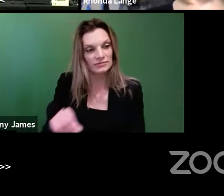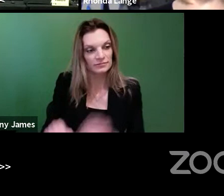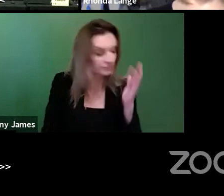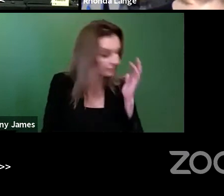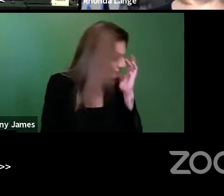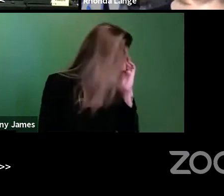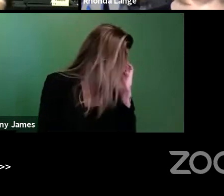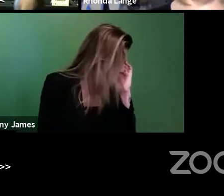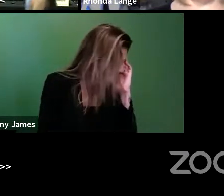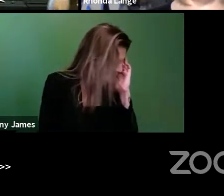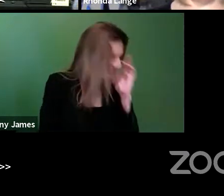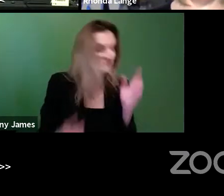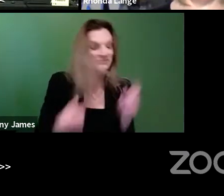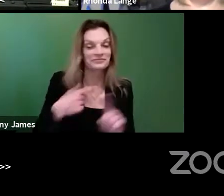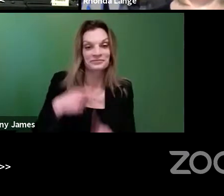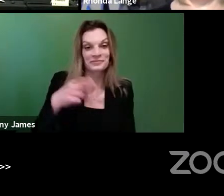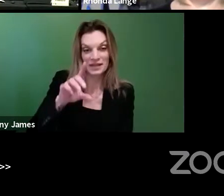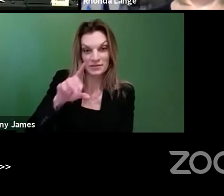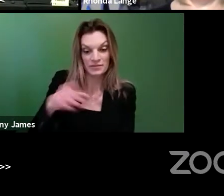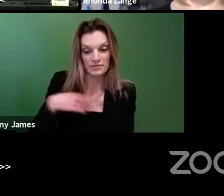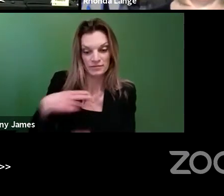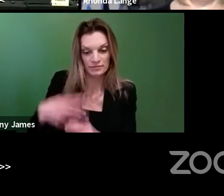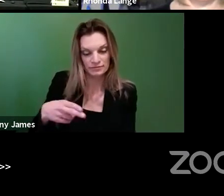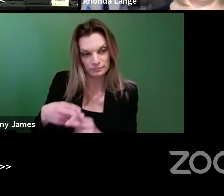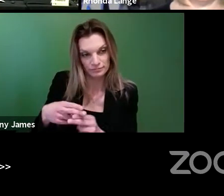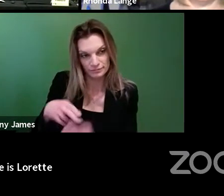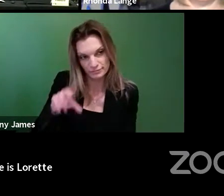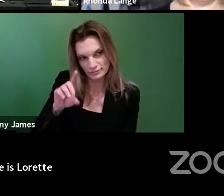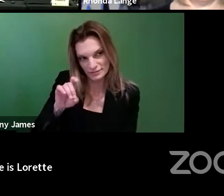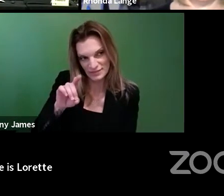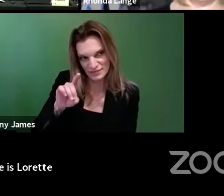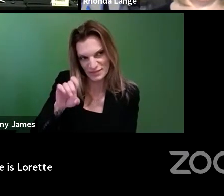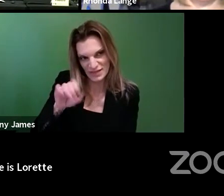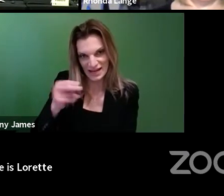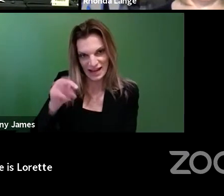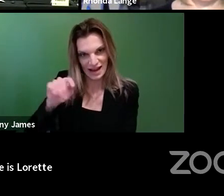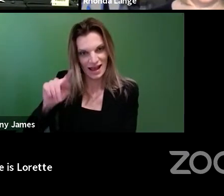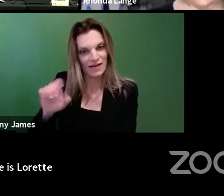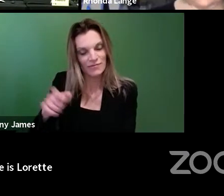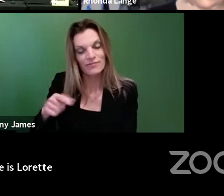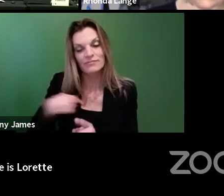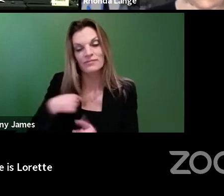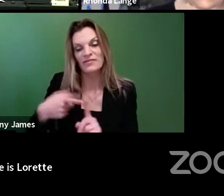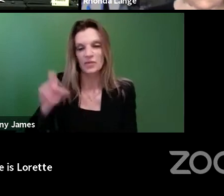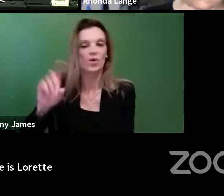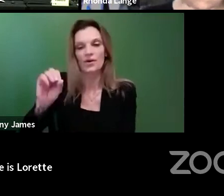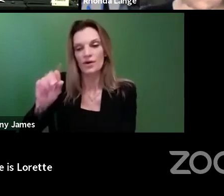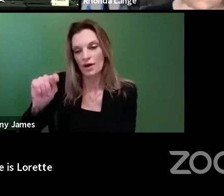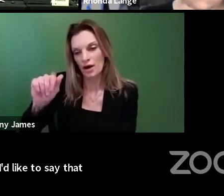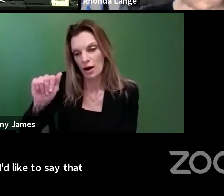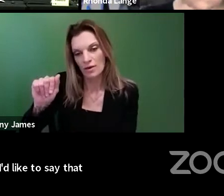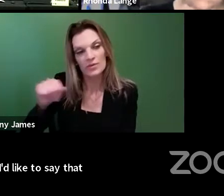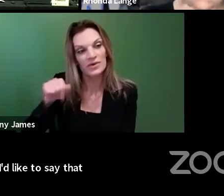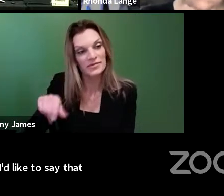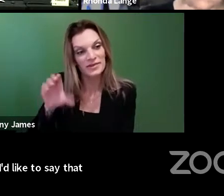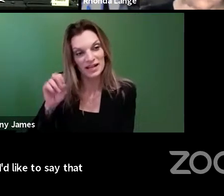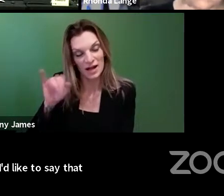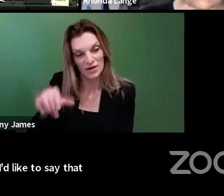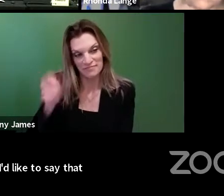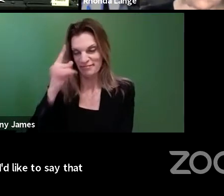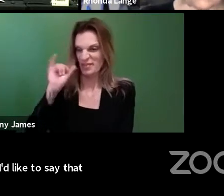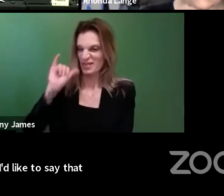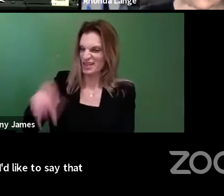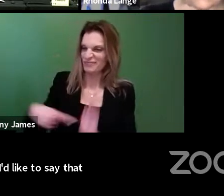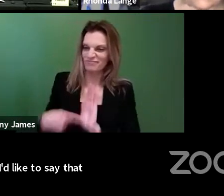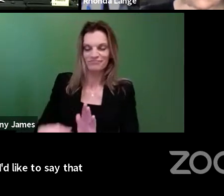Lorette DeBoer. I'm from Ottawa County, and I'd like to say that Ottawa County epitomizes pure Michigan. It is